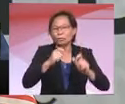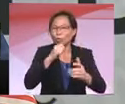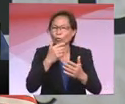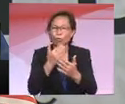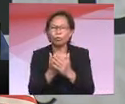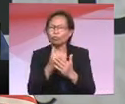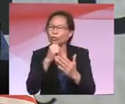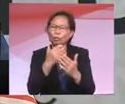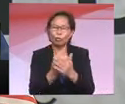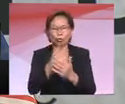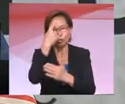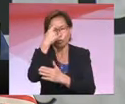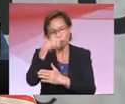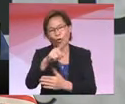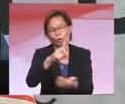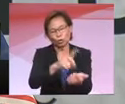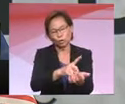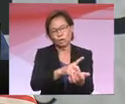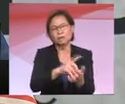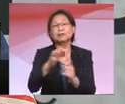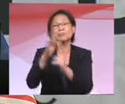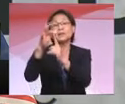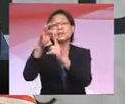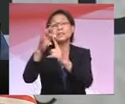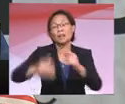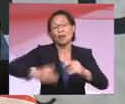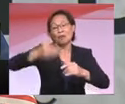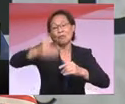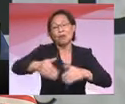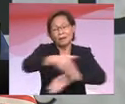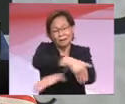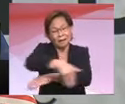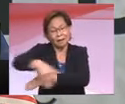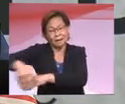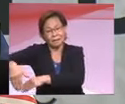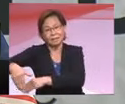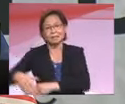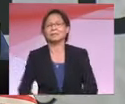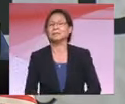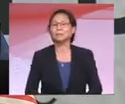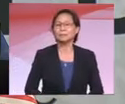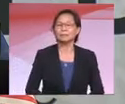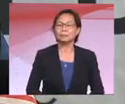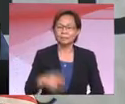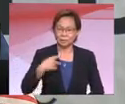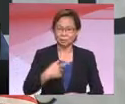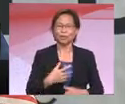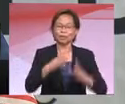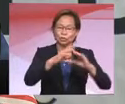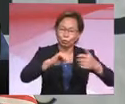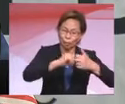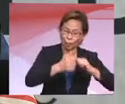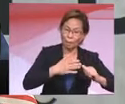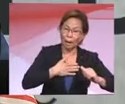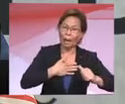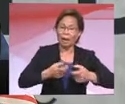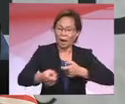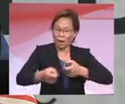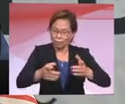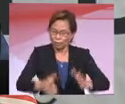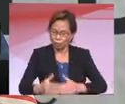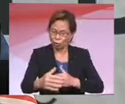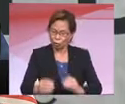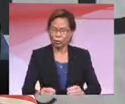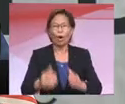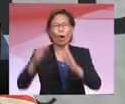ground, especially the frontliners. So this will be addressed by our administration, and hopefully as soon as